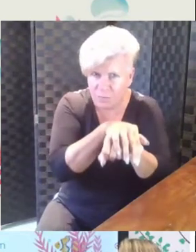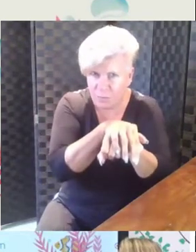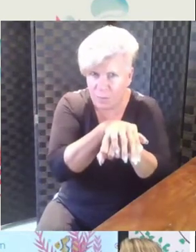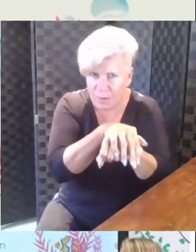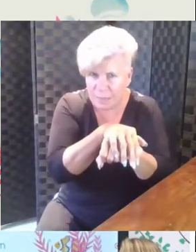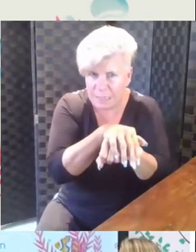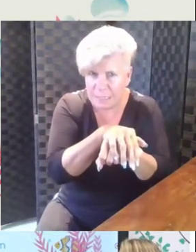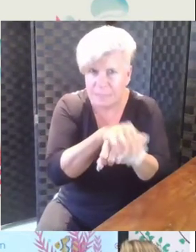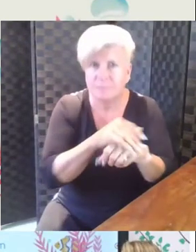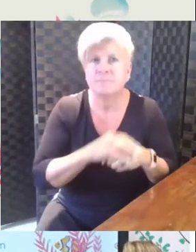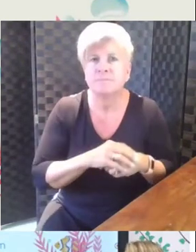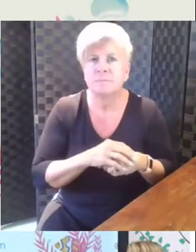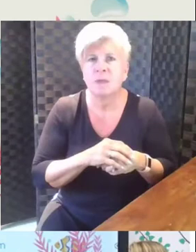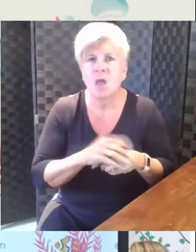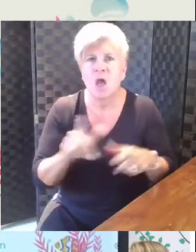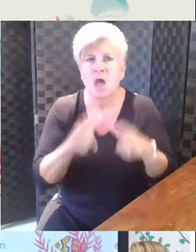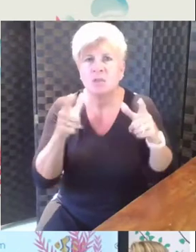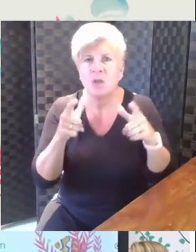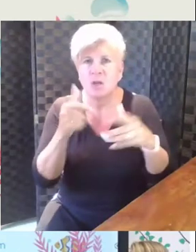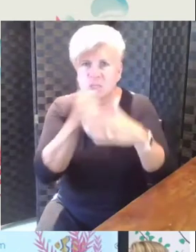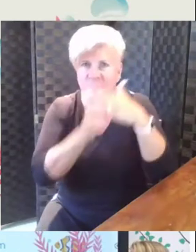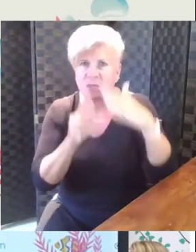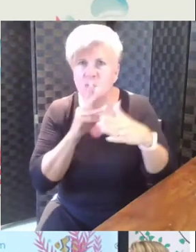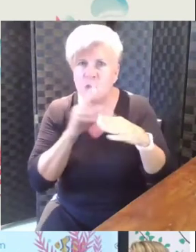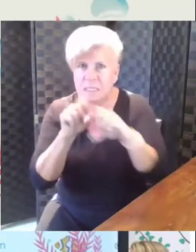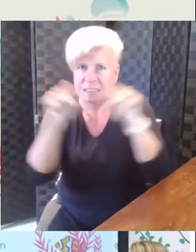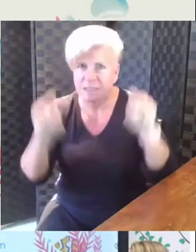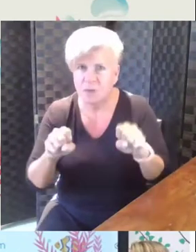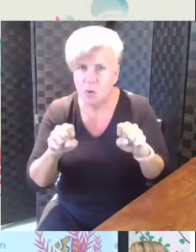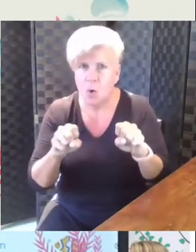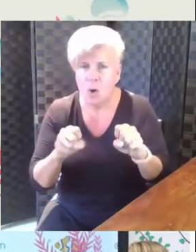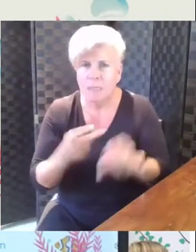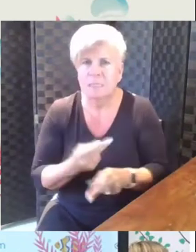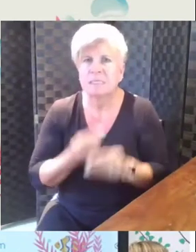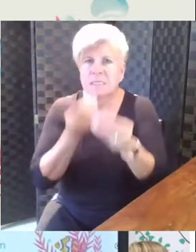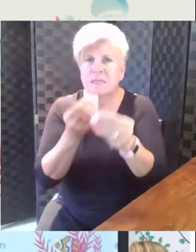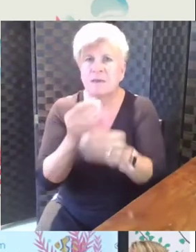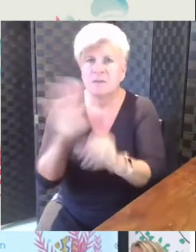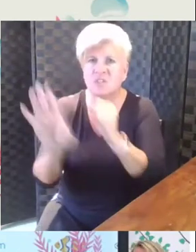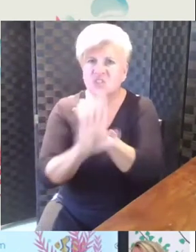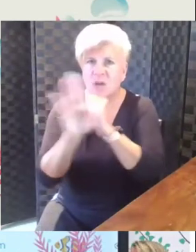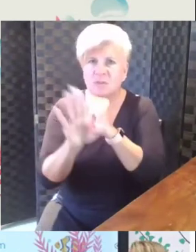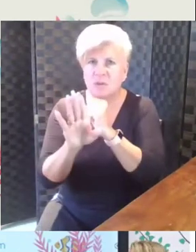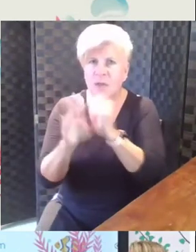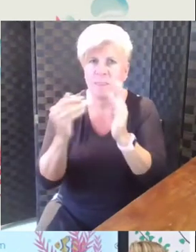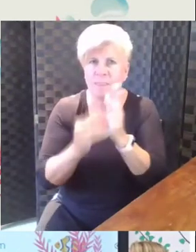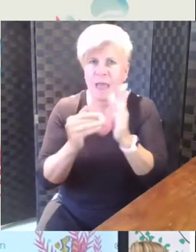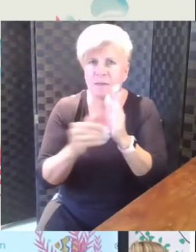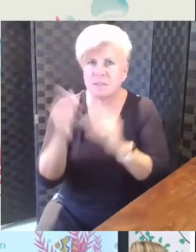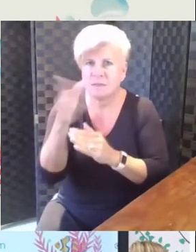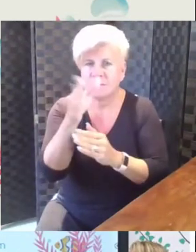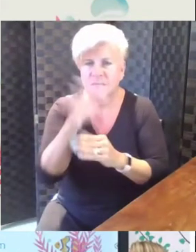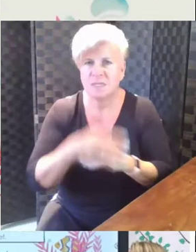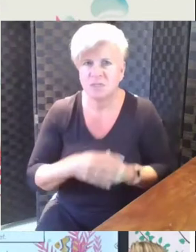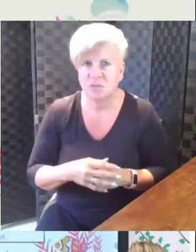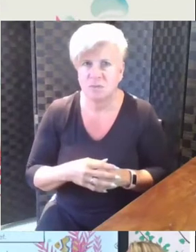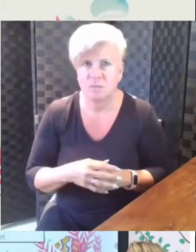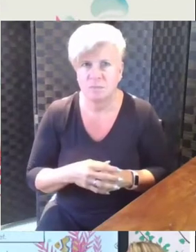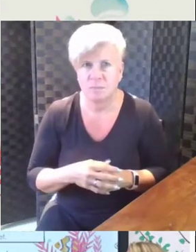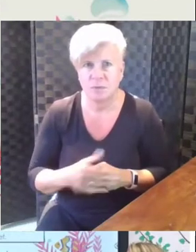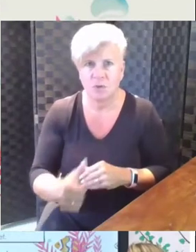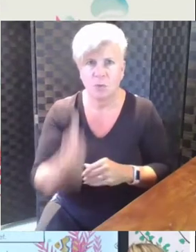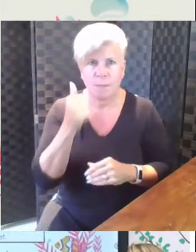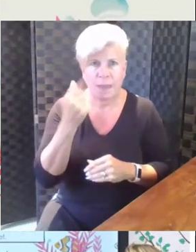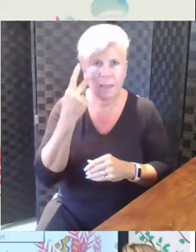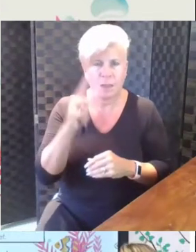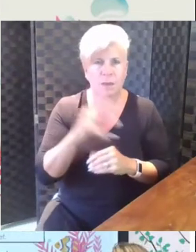invertebrates. B, a large underwater ecosystem. Or C, provide shelter to thousands of species of fish. Well, let's go back in